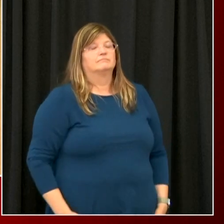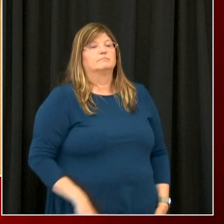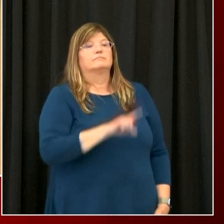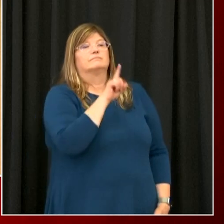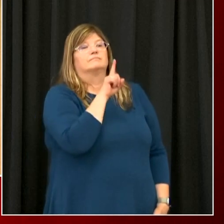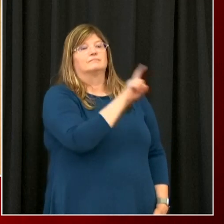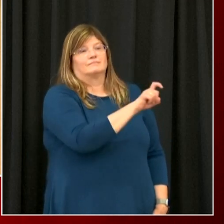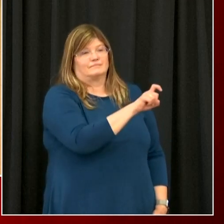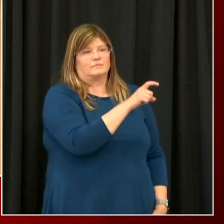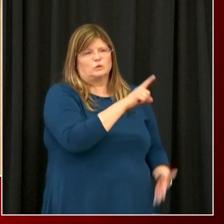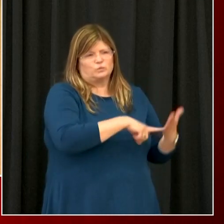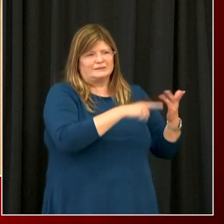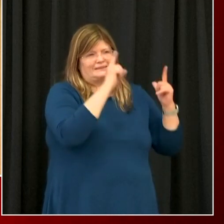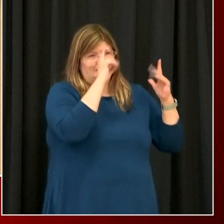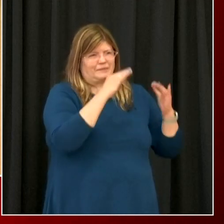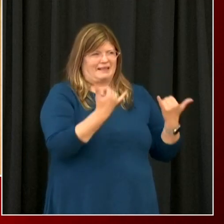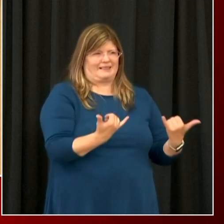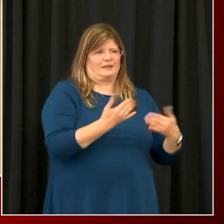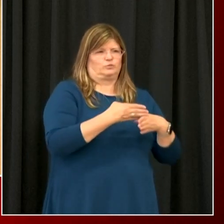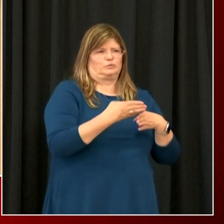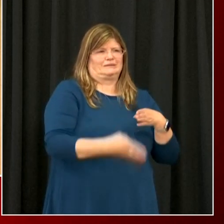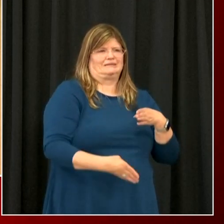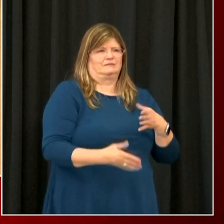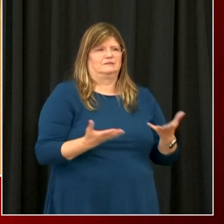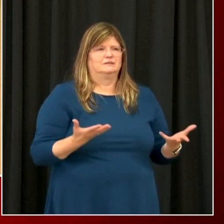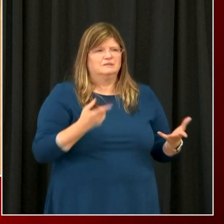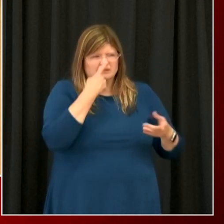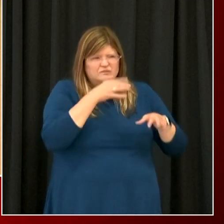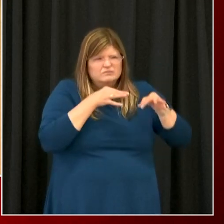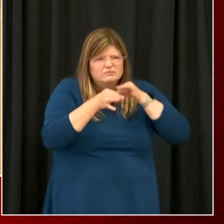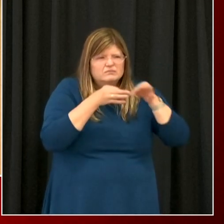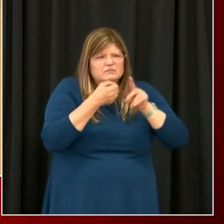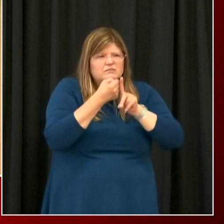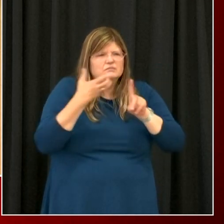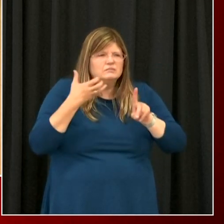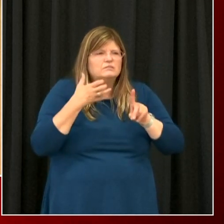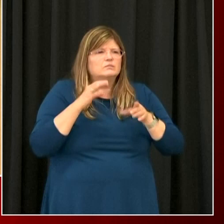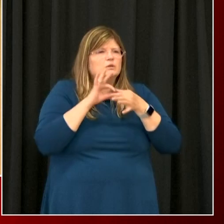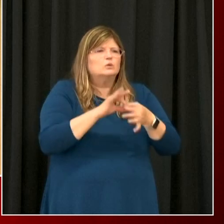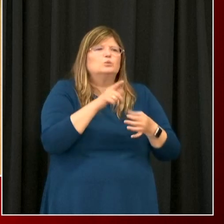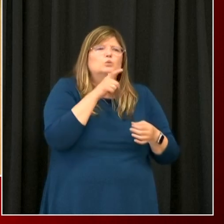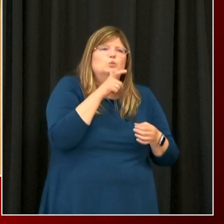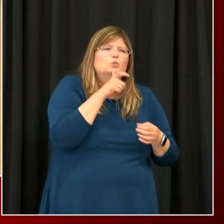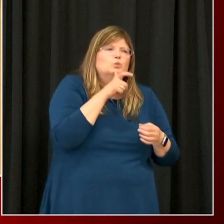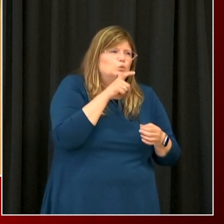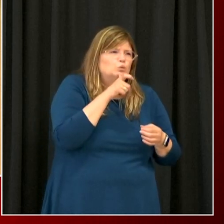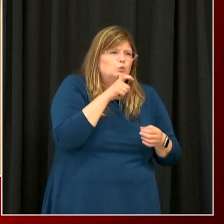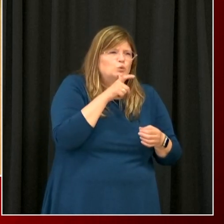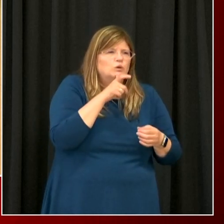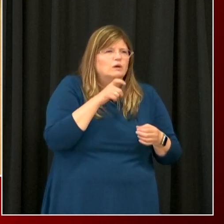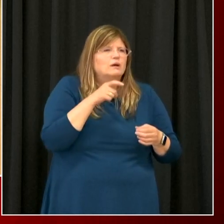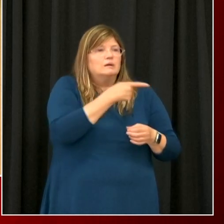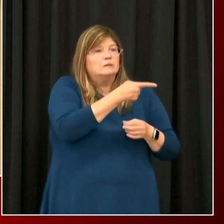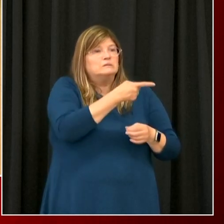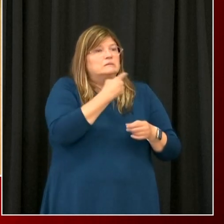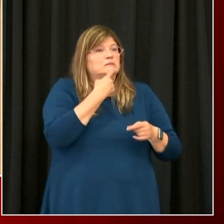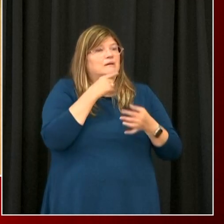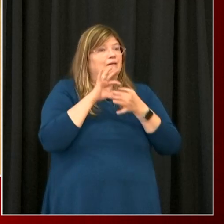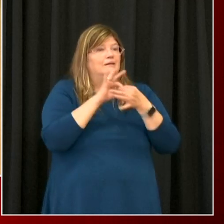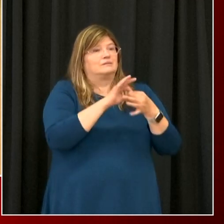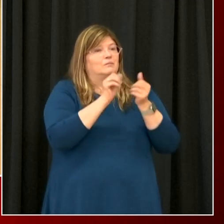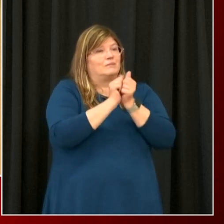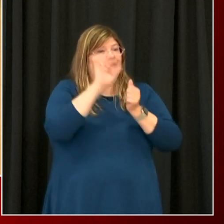this weekend, can you shed a little bit of light more on who all, when you talk about a relationship with federal partners, are you calling any more this weekend?